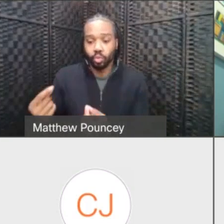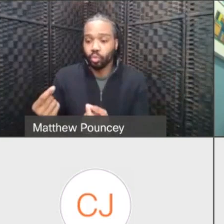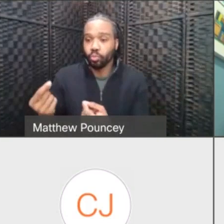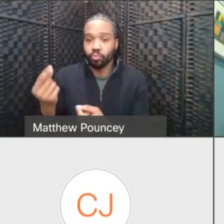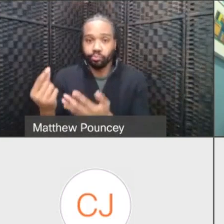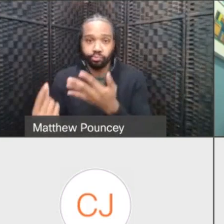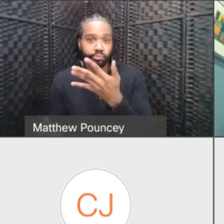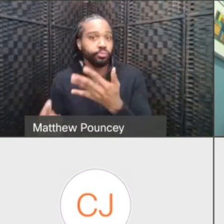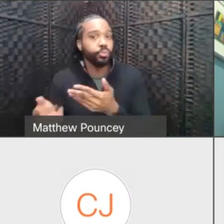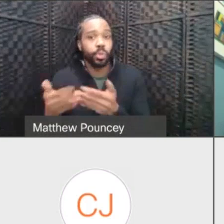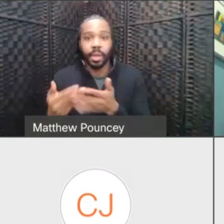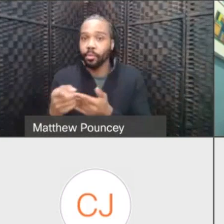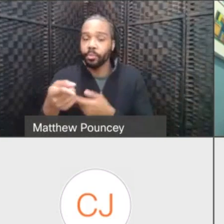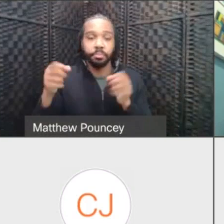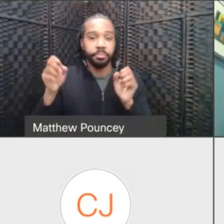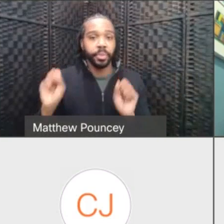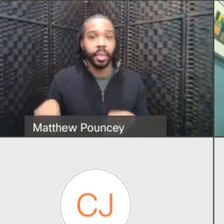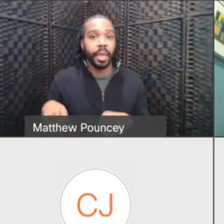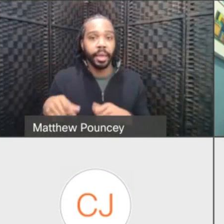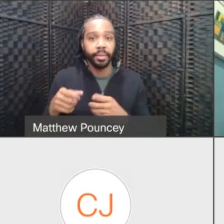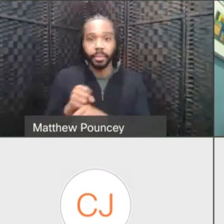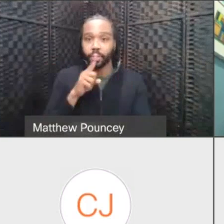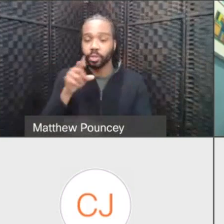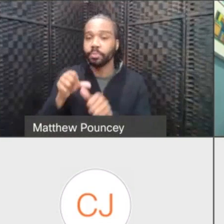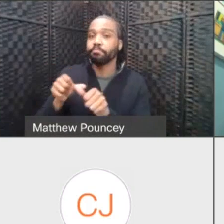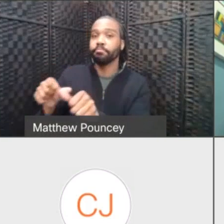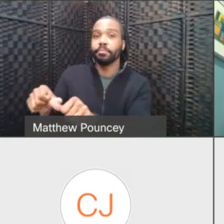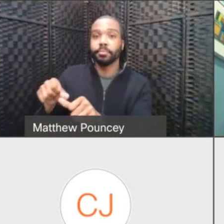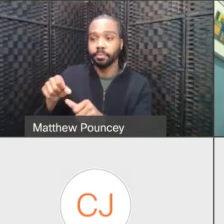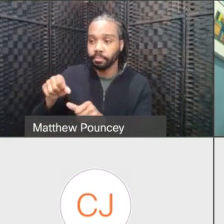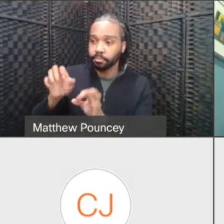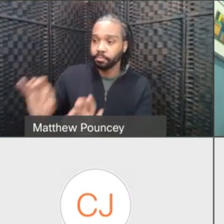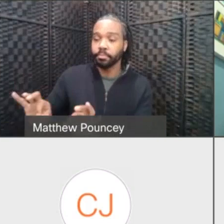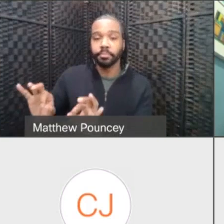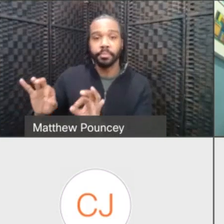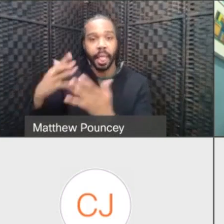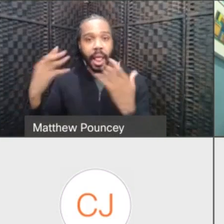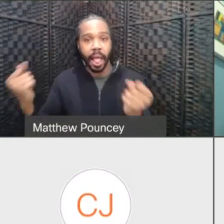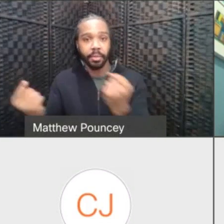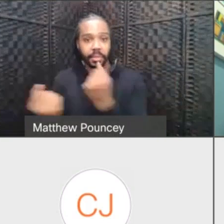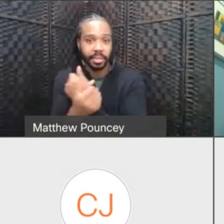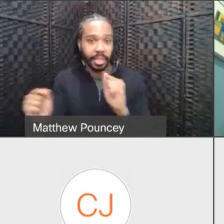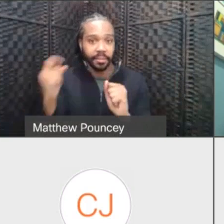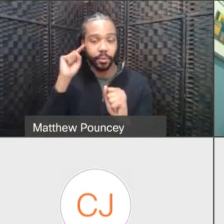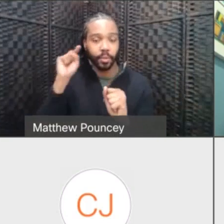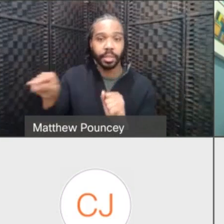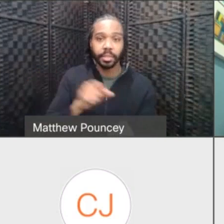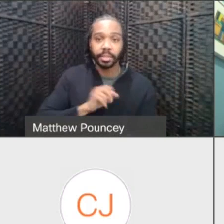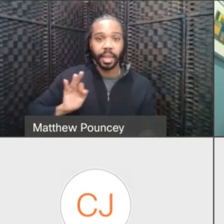you can to continue to ensure the health and safety of people that work there,